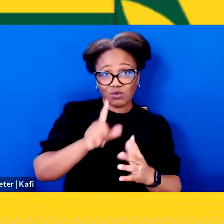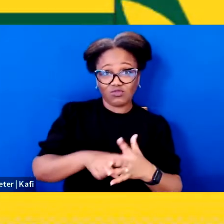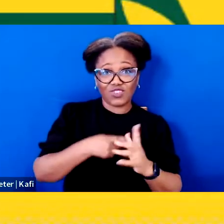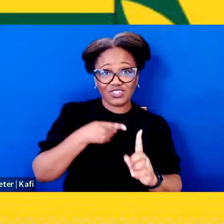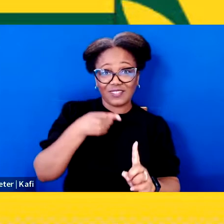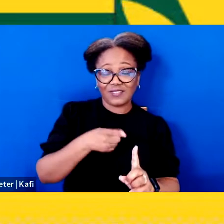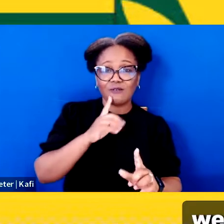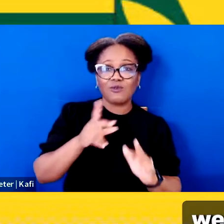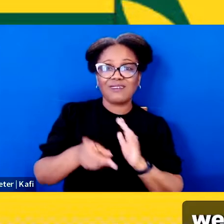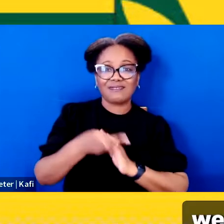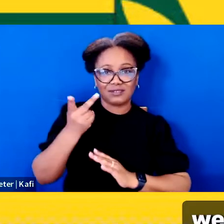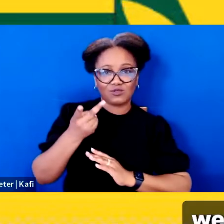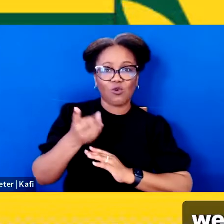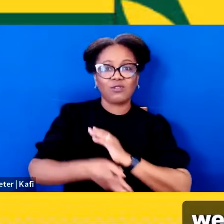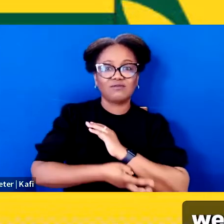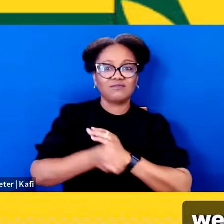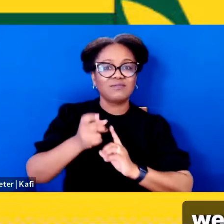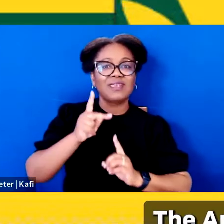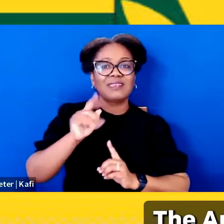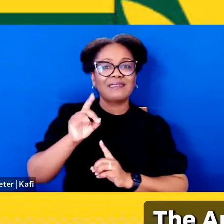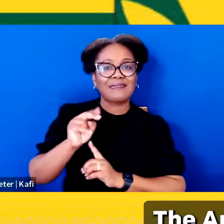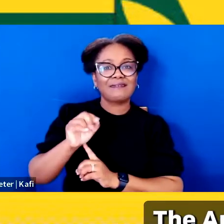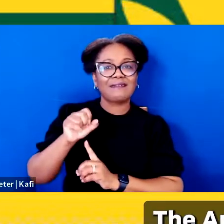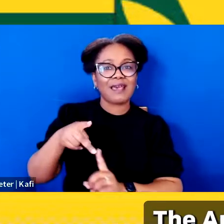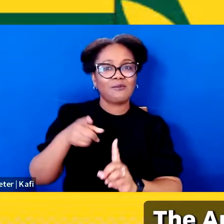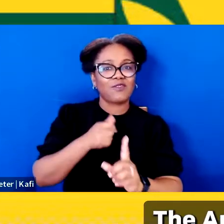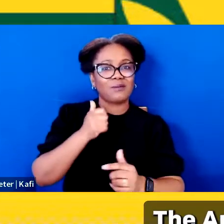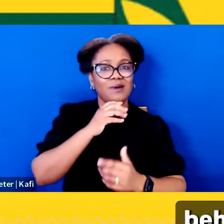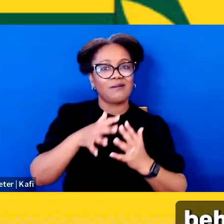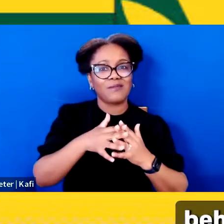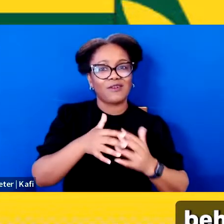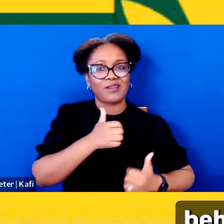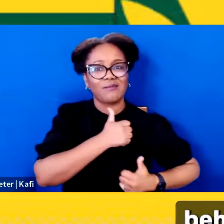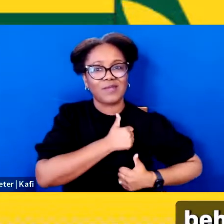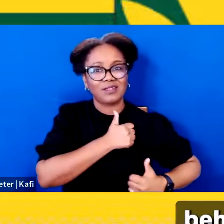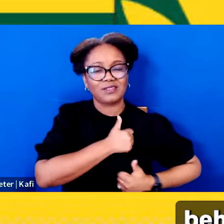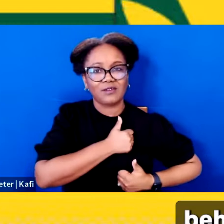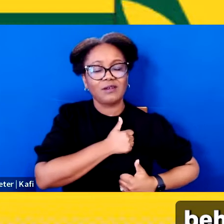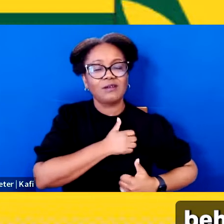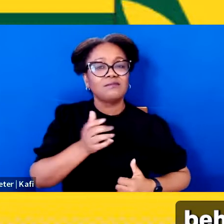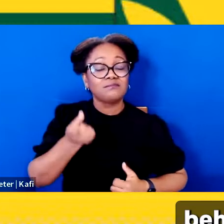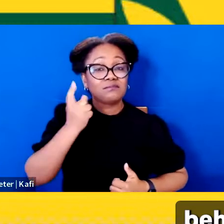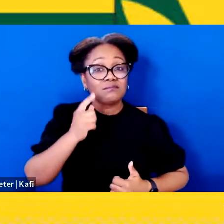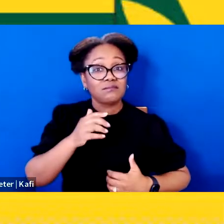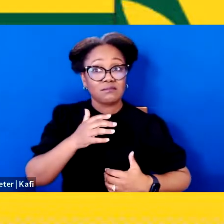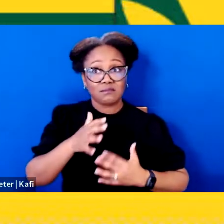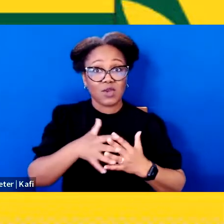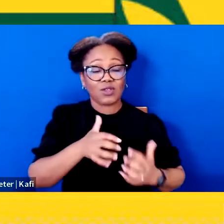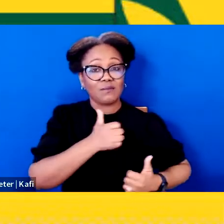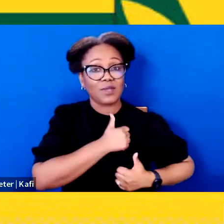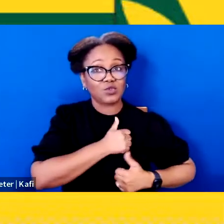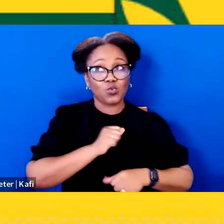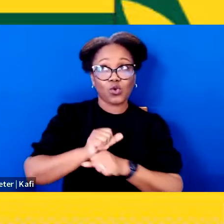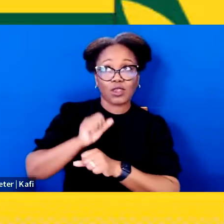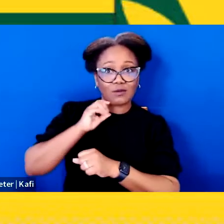American military as well as American businessmen. The American military was working on behalf of American businessmen and kidnapped